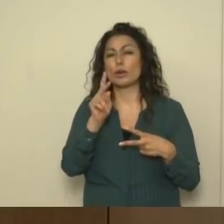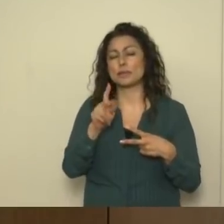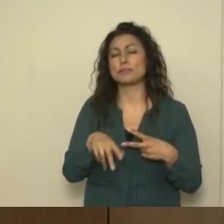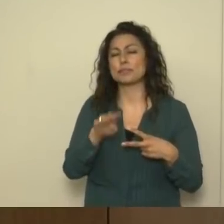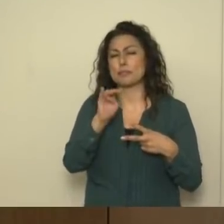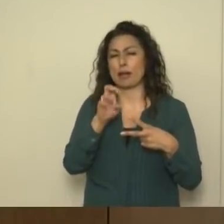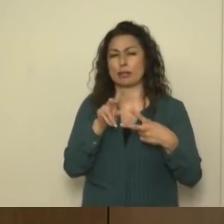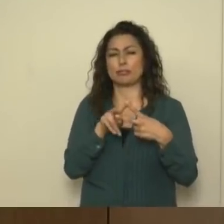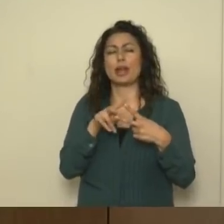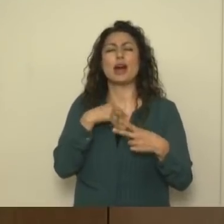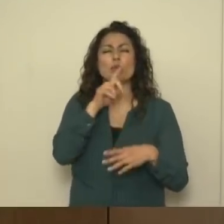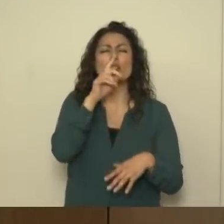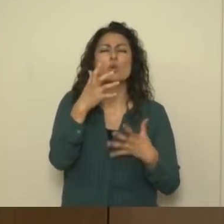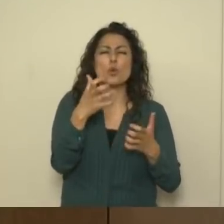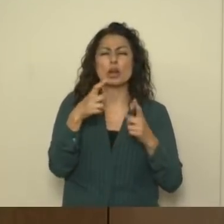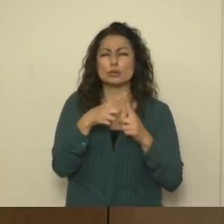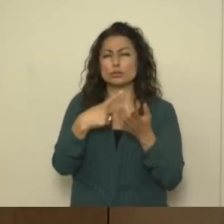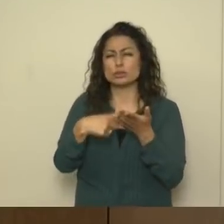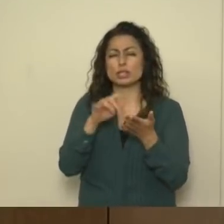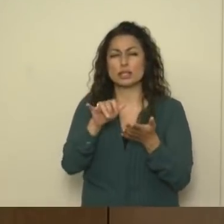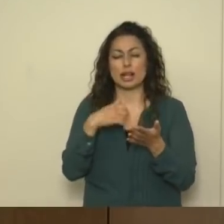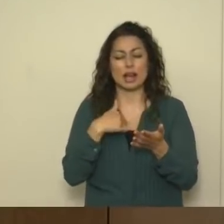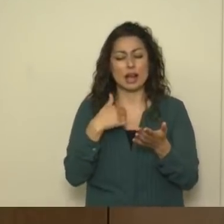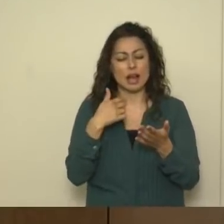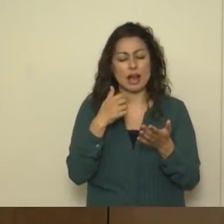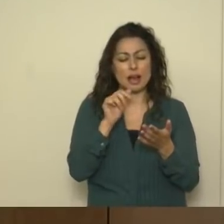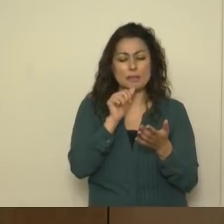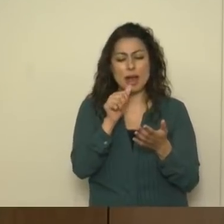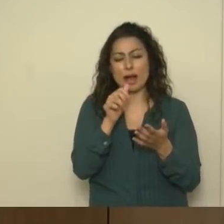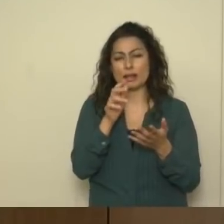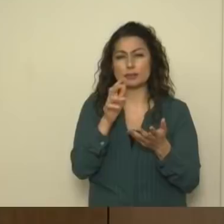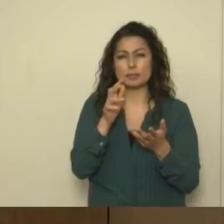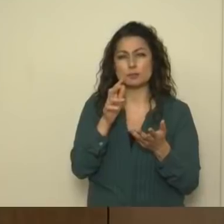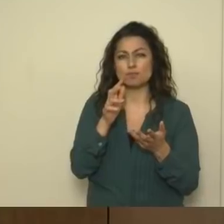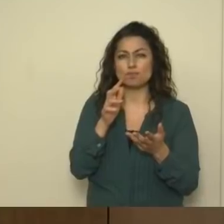really wanted to talk about this. I'll try not to be so